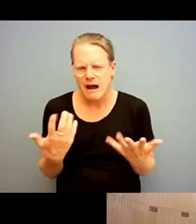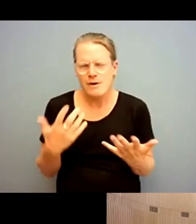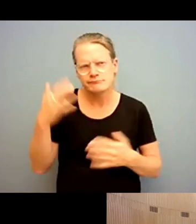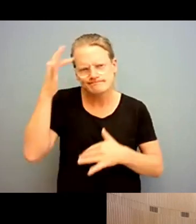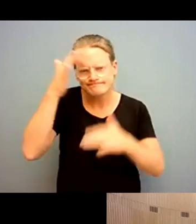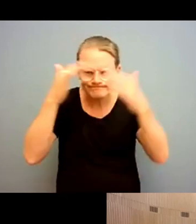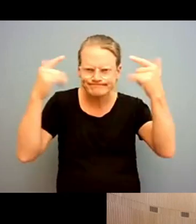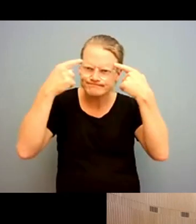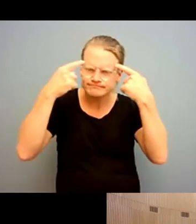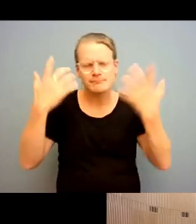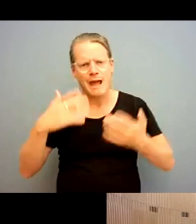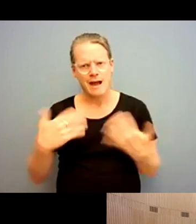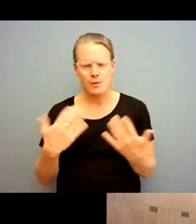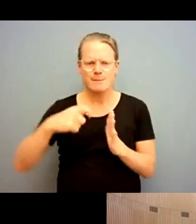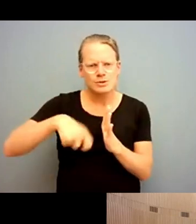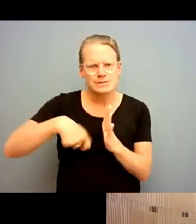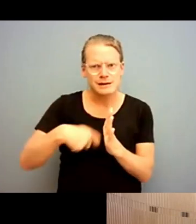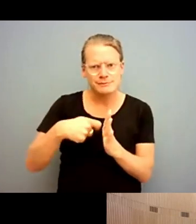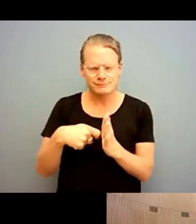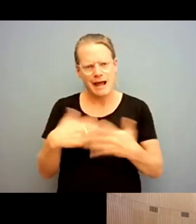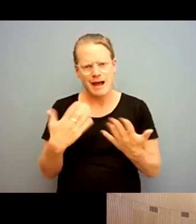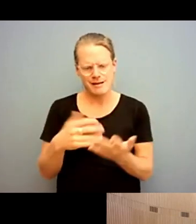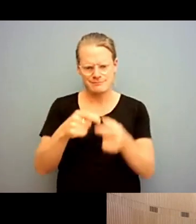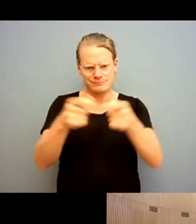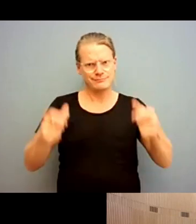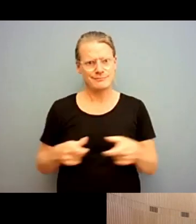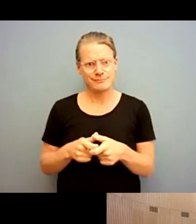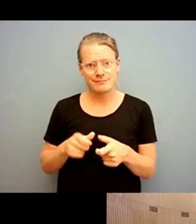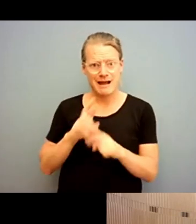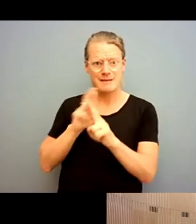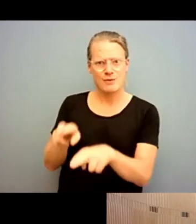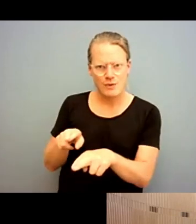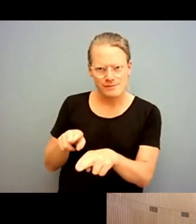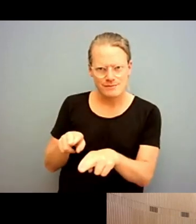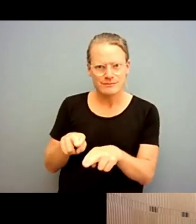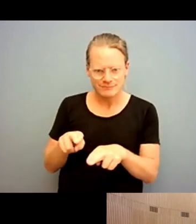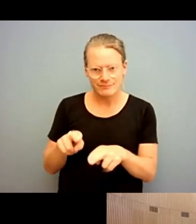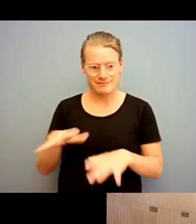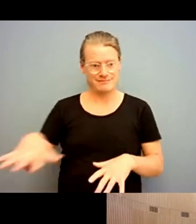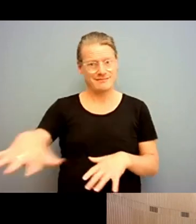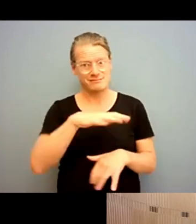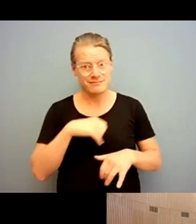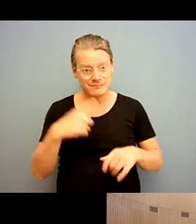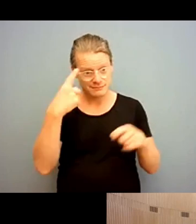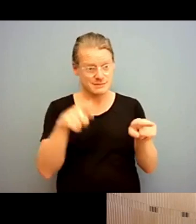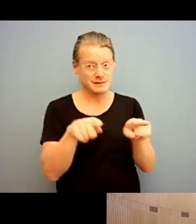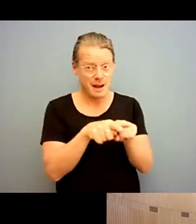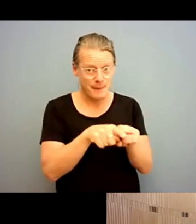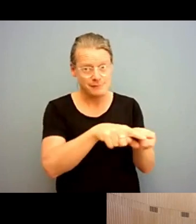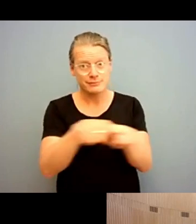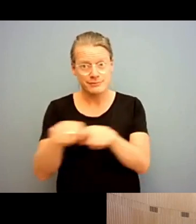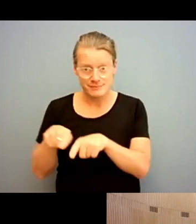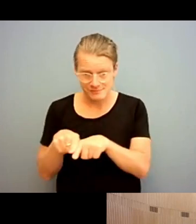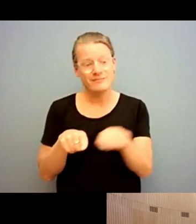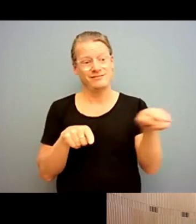we totally agree it's got to be done in active consultation with the community. I'm quite close to the community